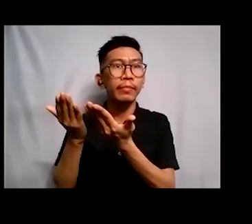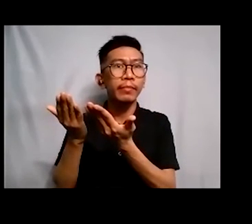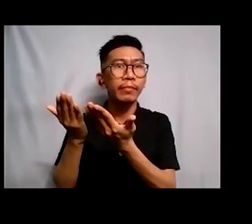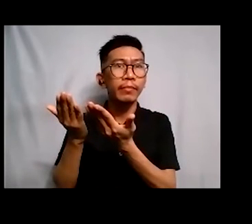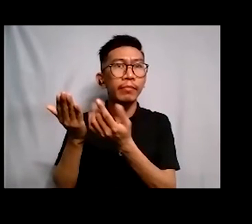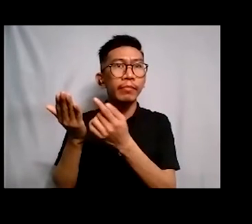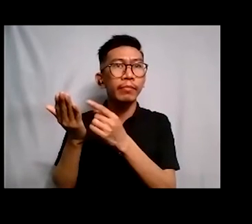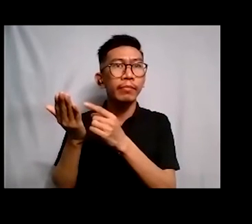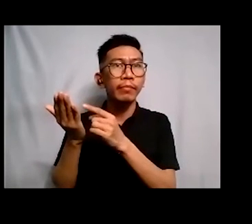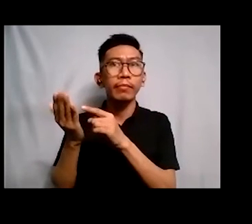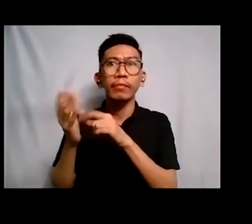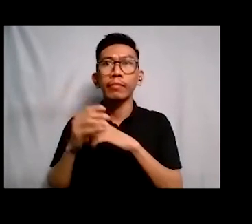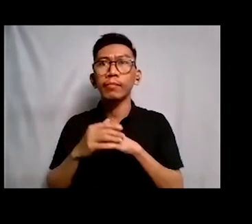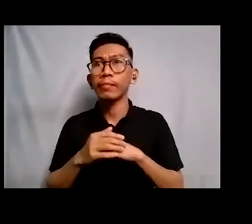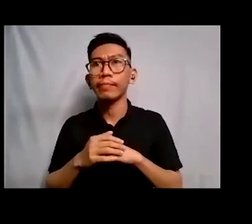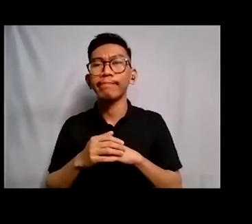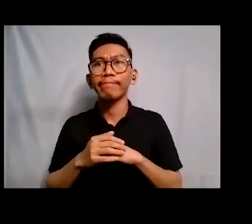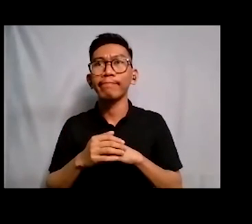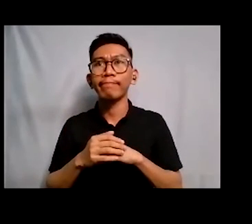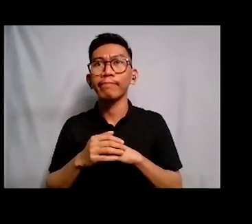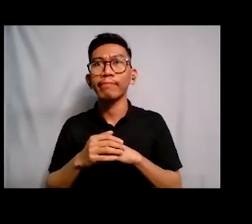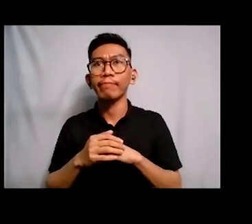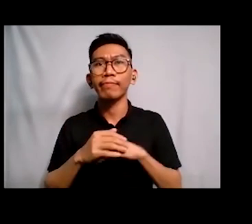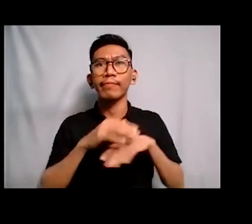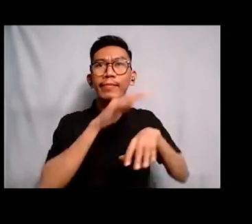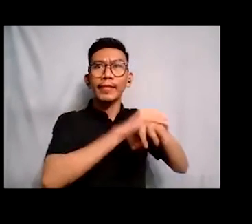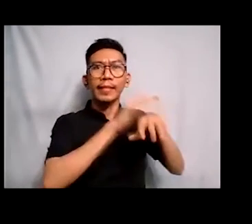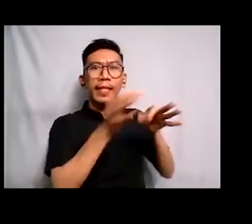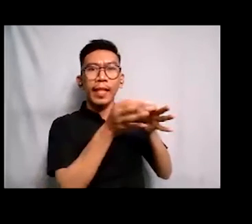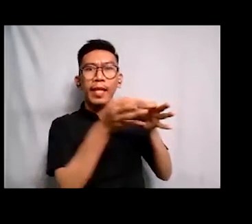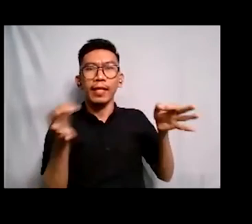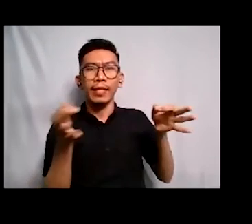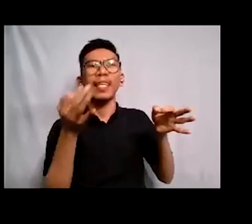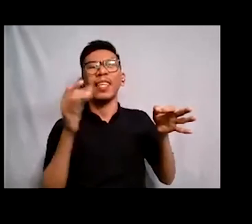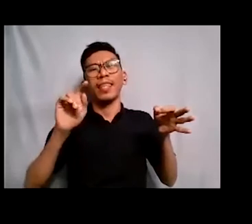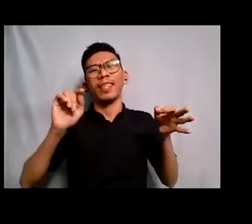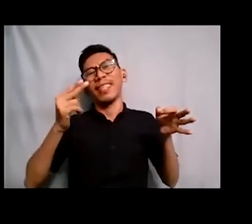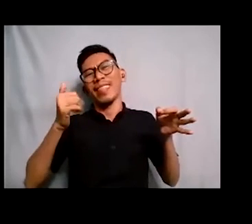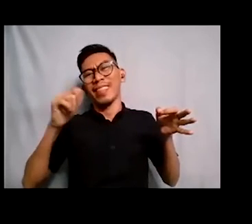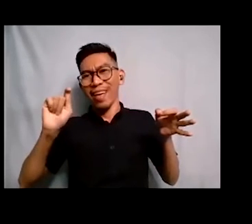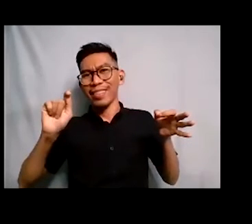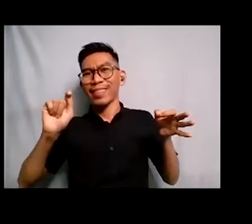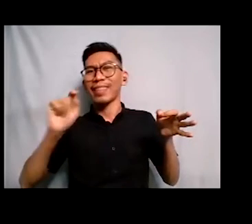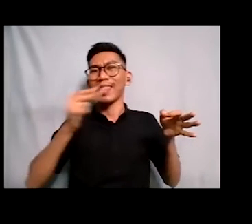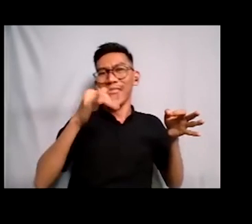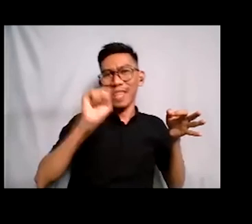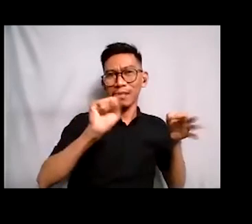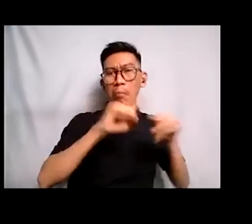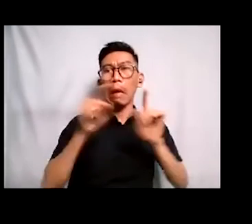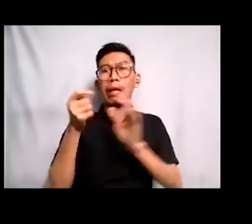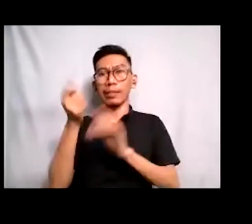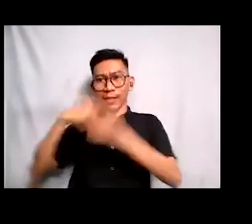in English, we would say this or that probably. But if we take out this and that, we can just say the book,